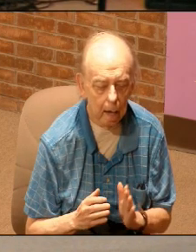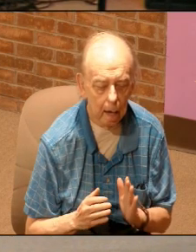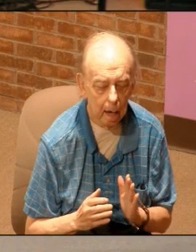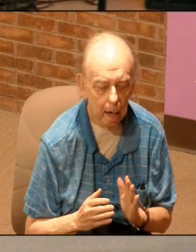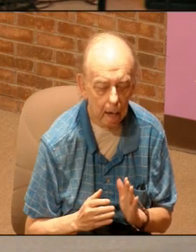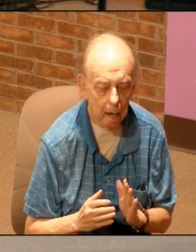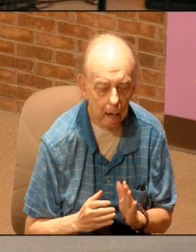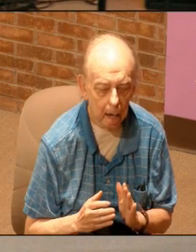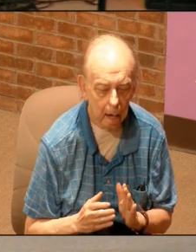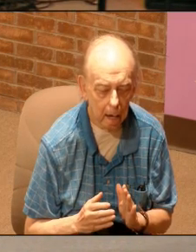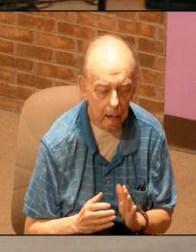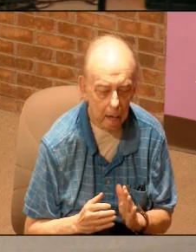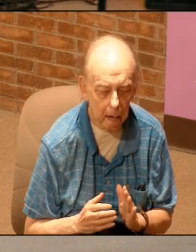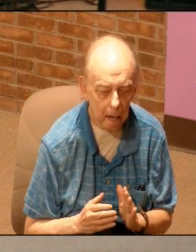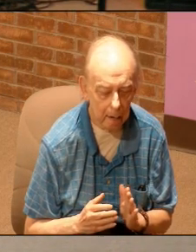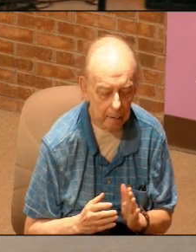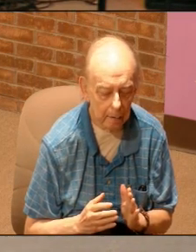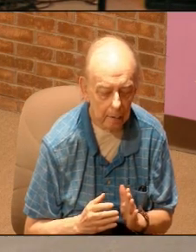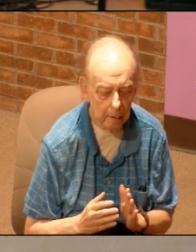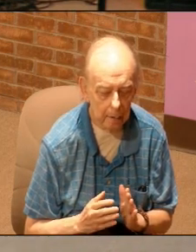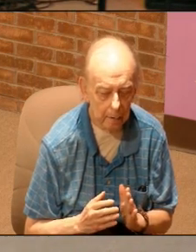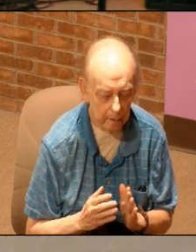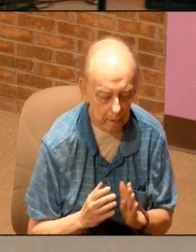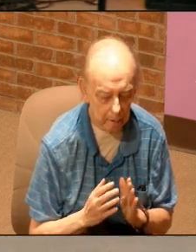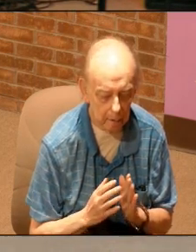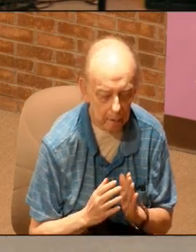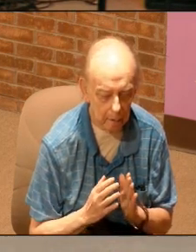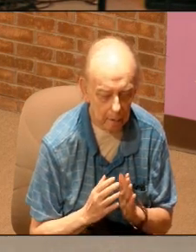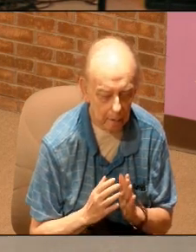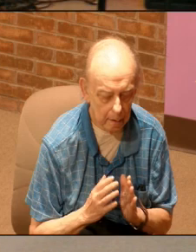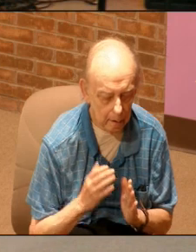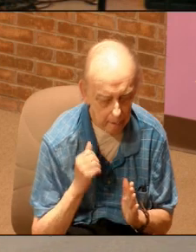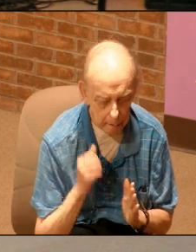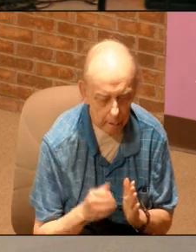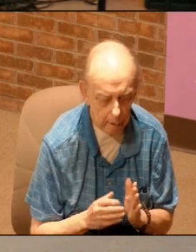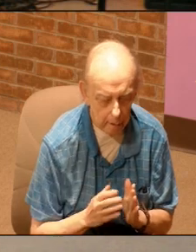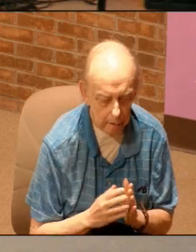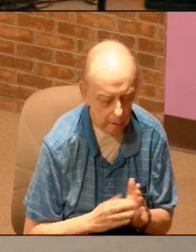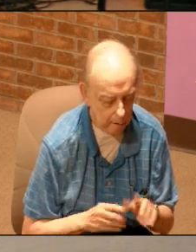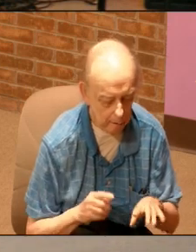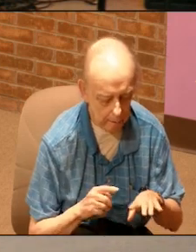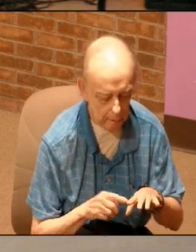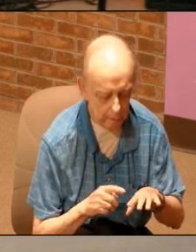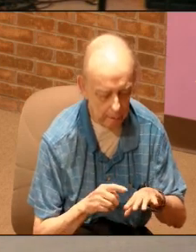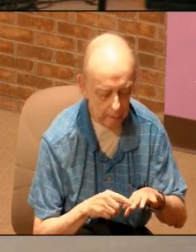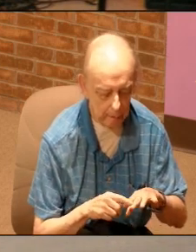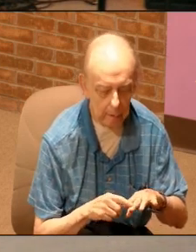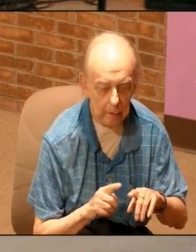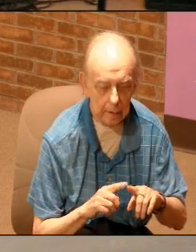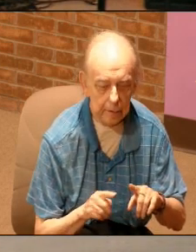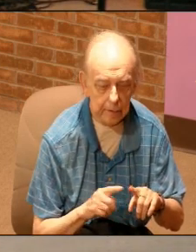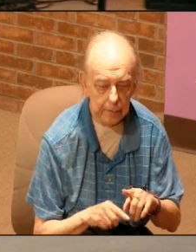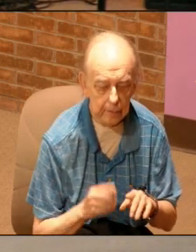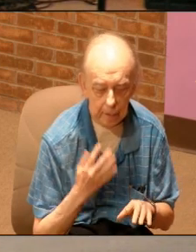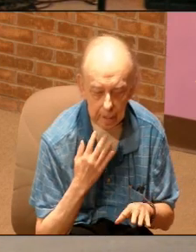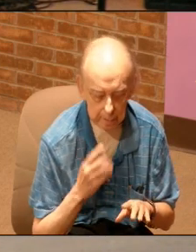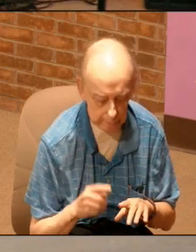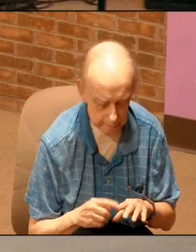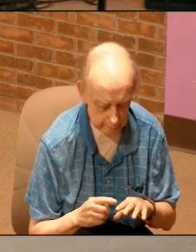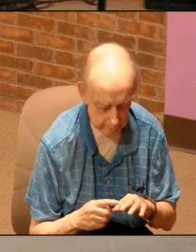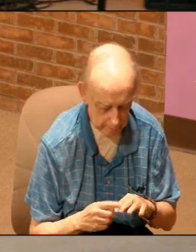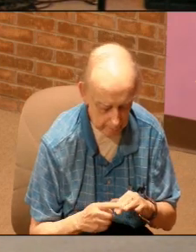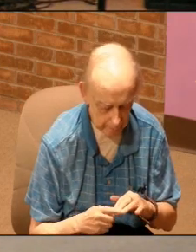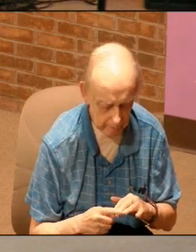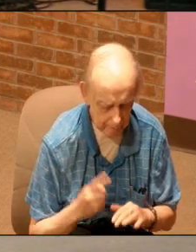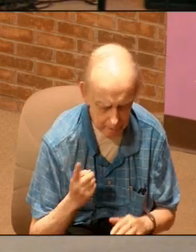one nail or 2 nails. Okay. Every day she paints 2 of her nails a different color. And I'm